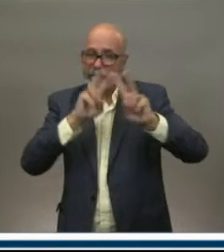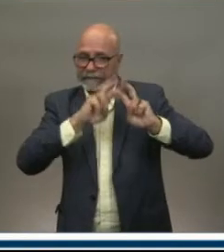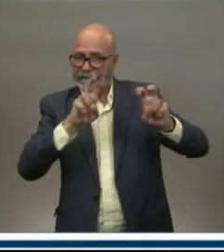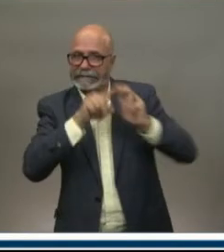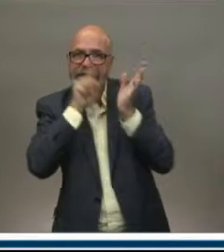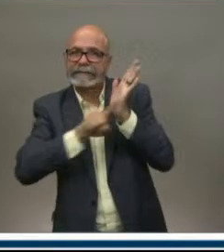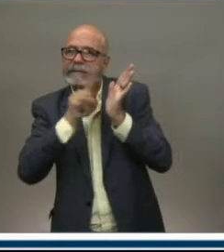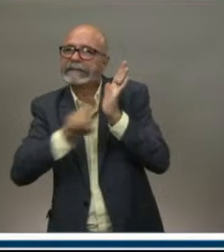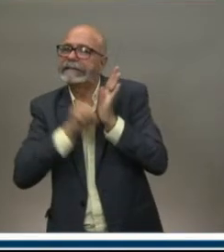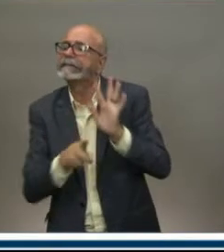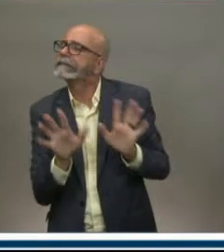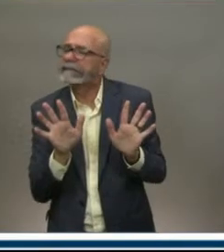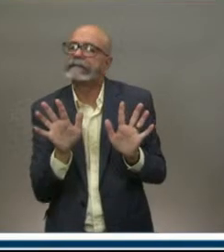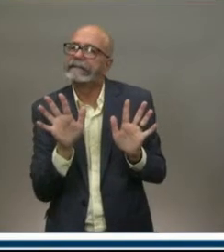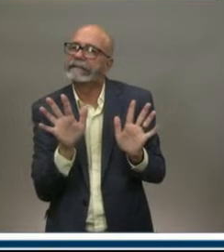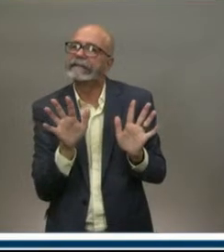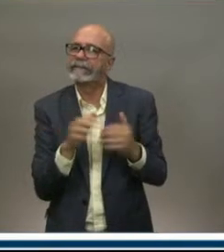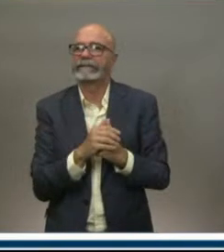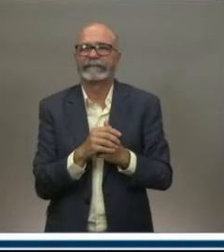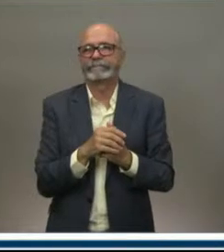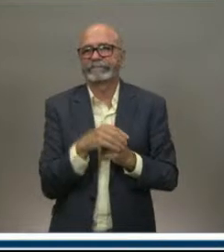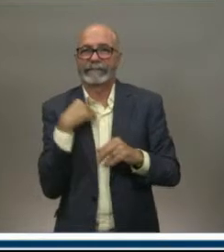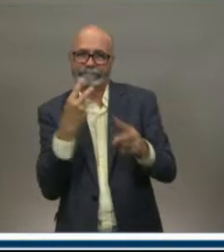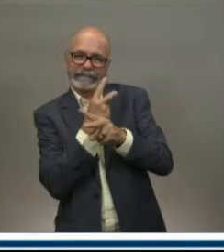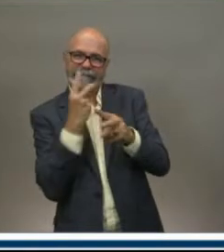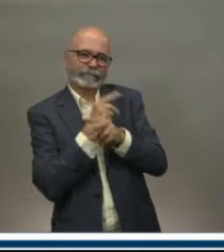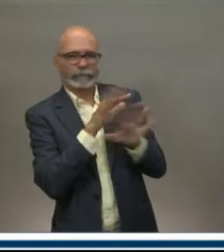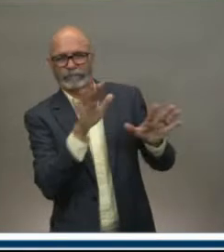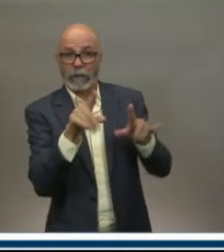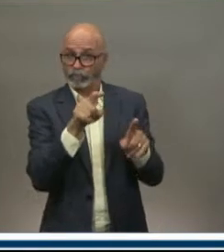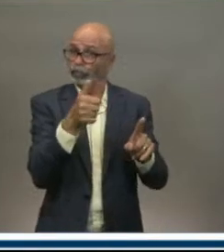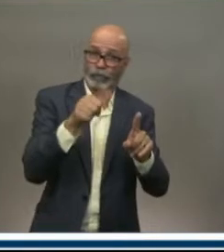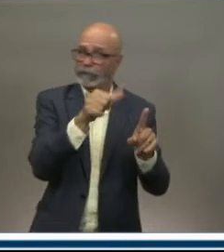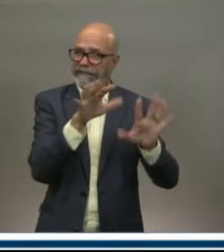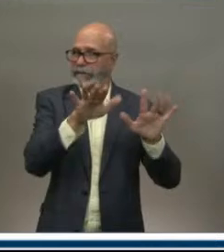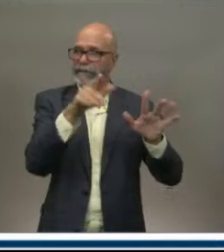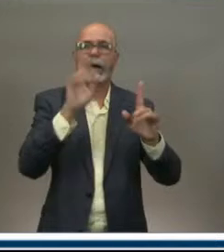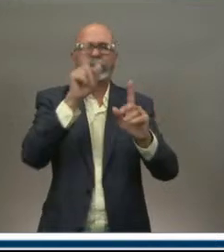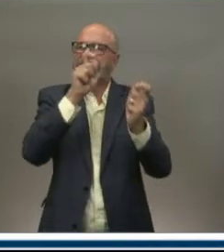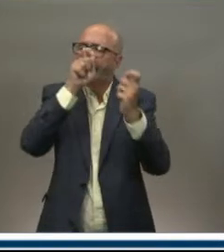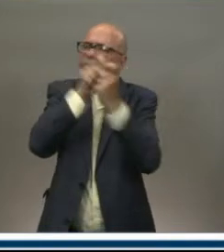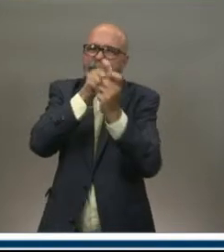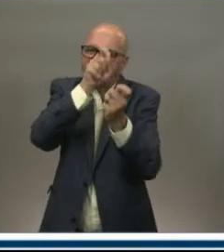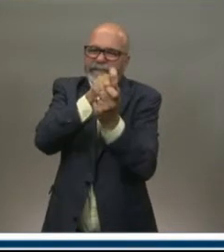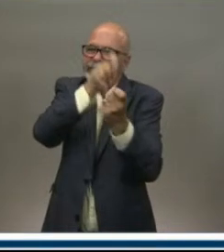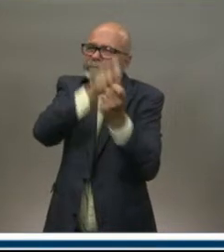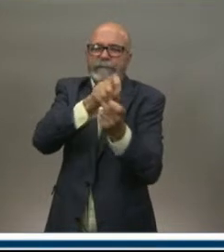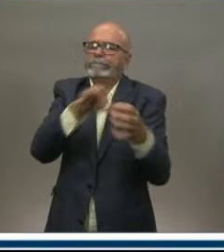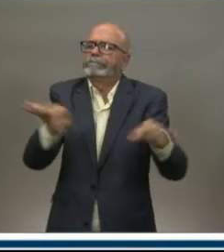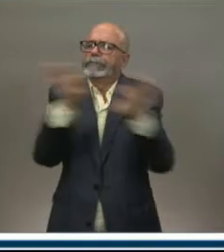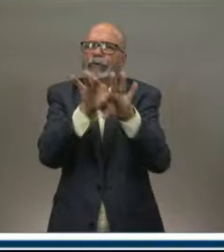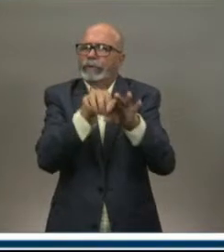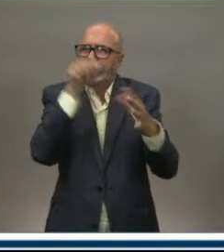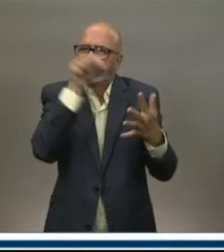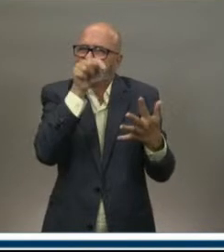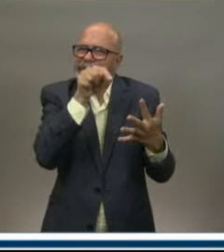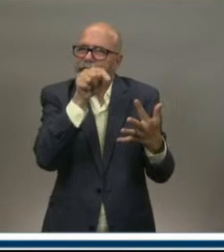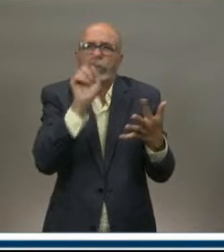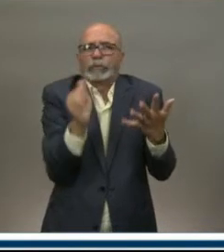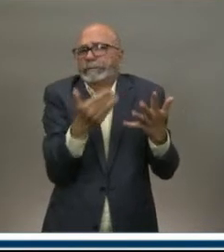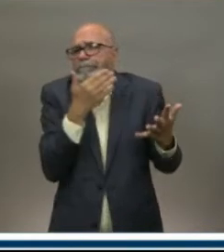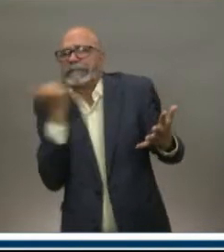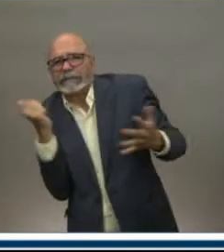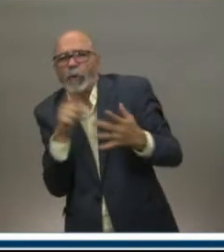get assessed as to what specifically needs to be addressed within there and how to best go about doing